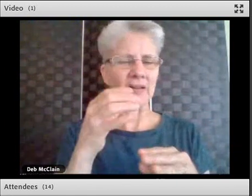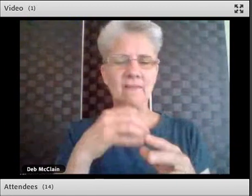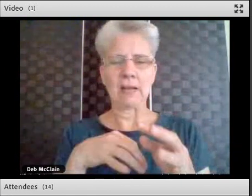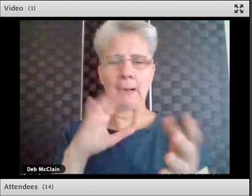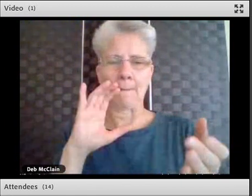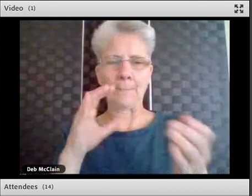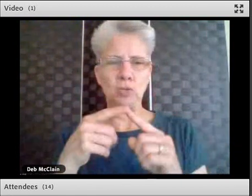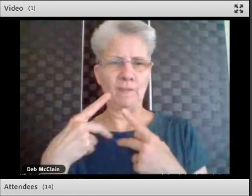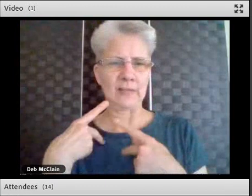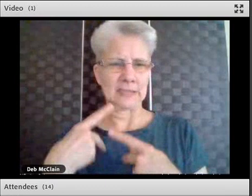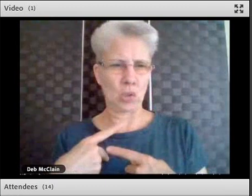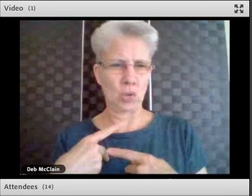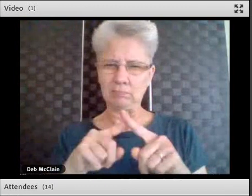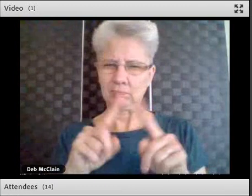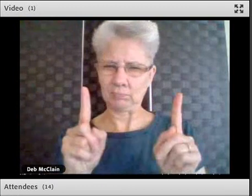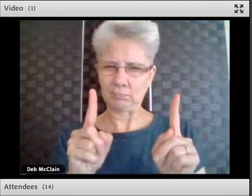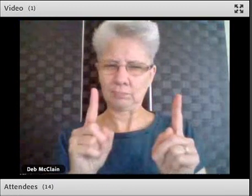side.